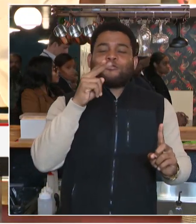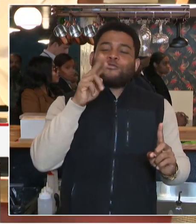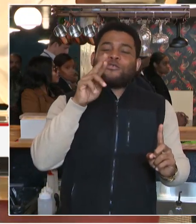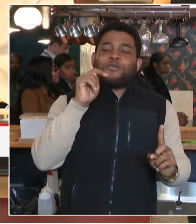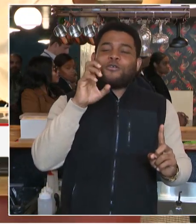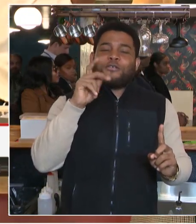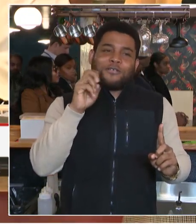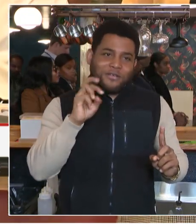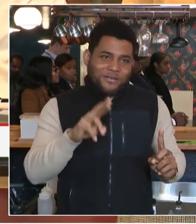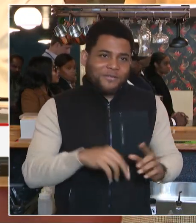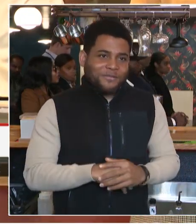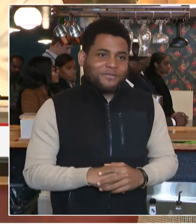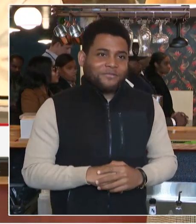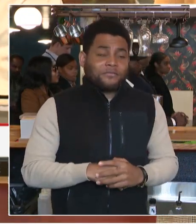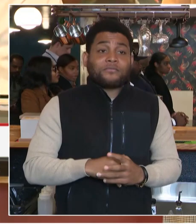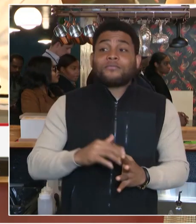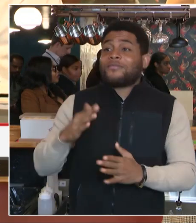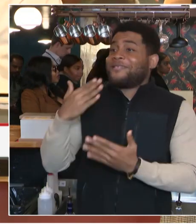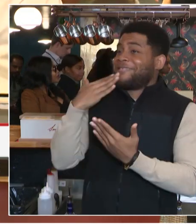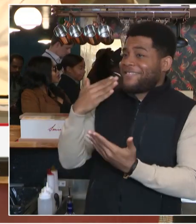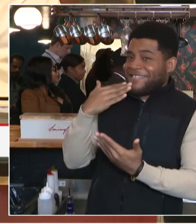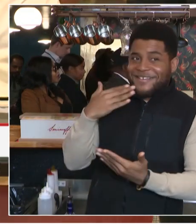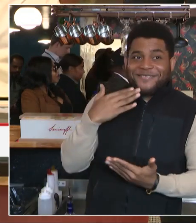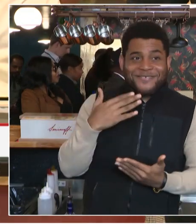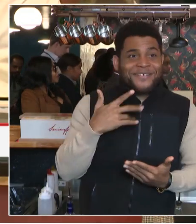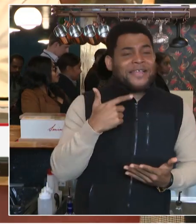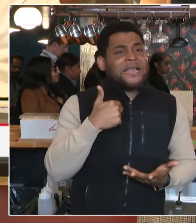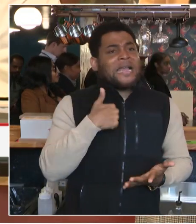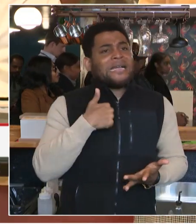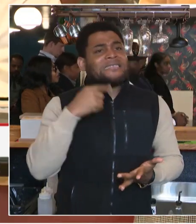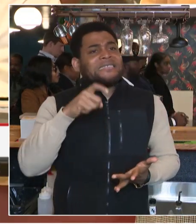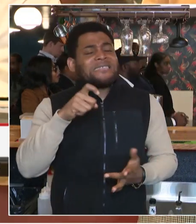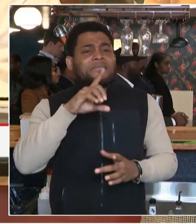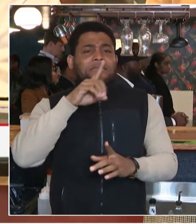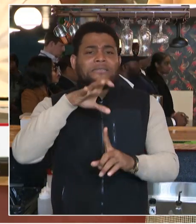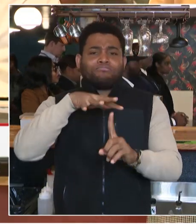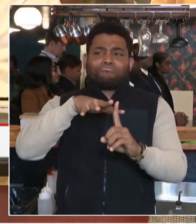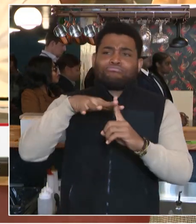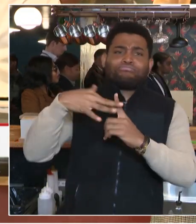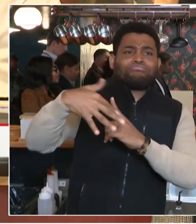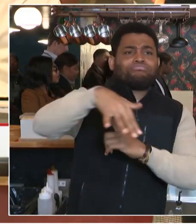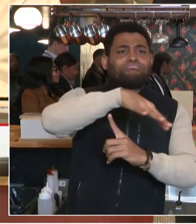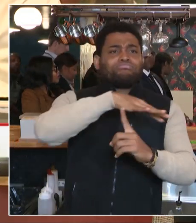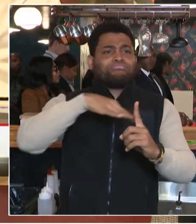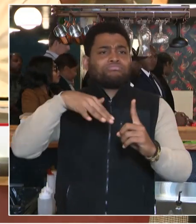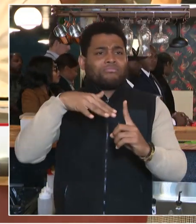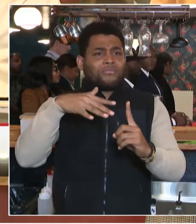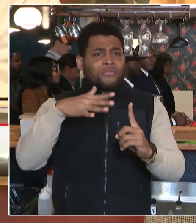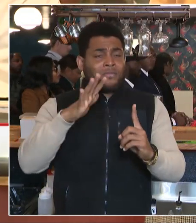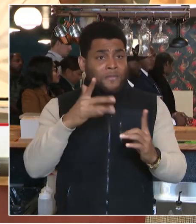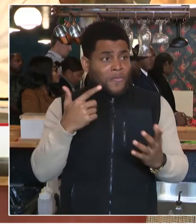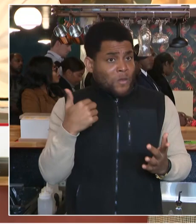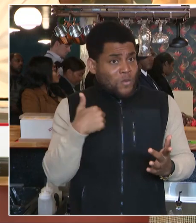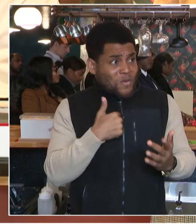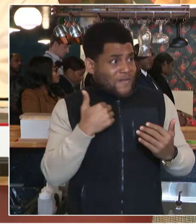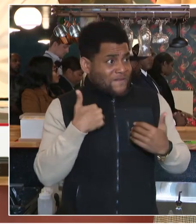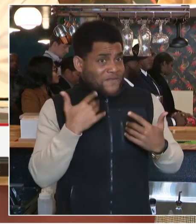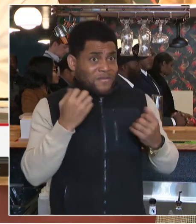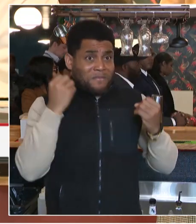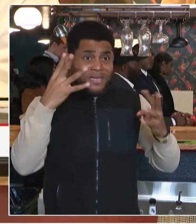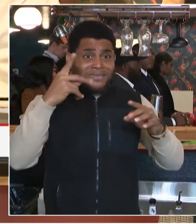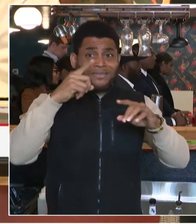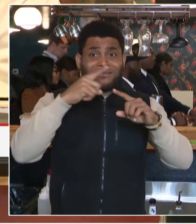ecosystem. We bring that together with the help of the Greater Washington Urban League, DoorDash, Wakekiff, Marshall Heights Community